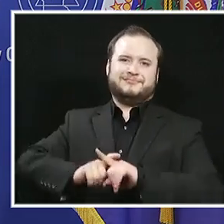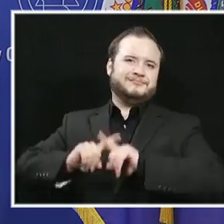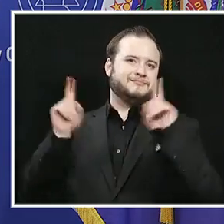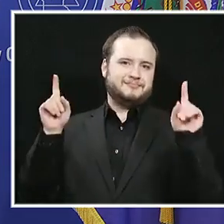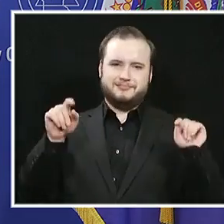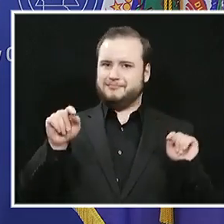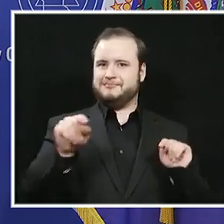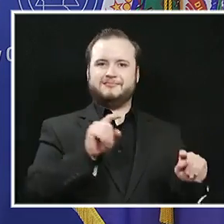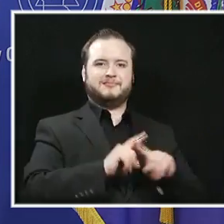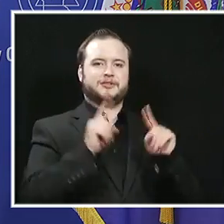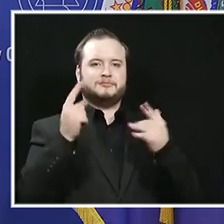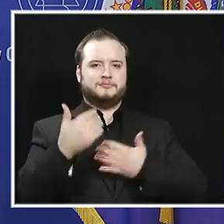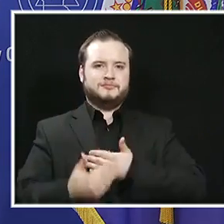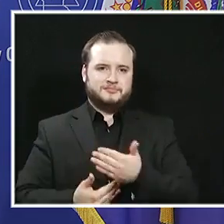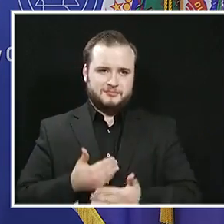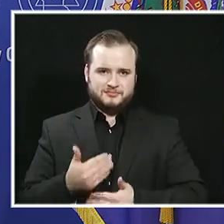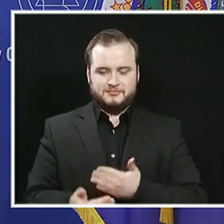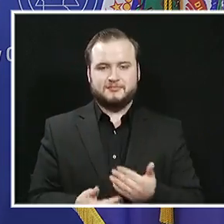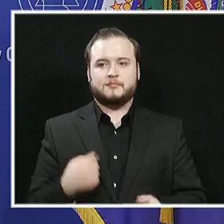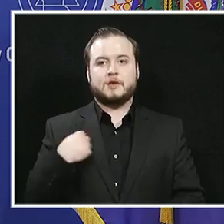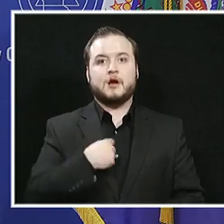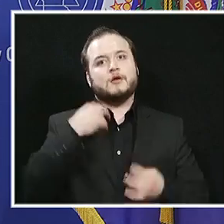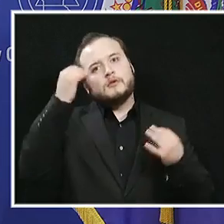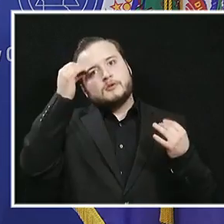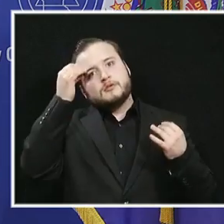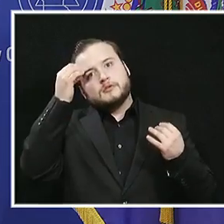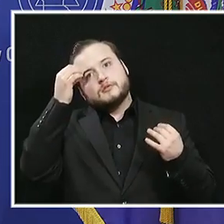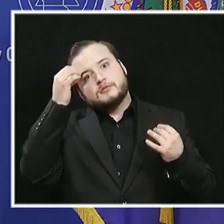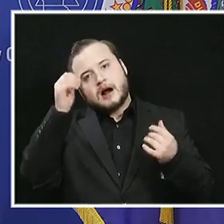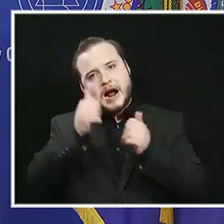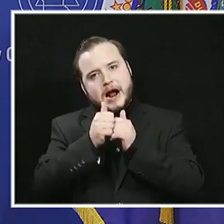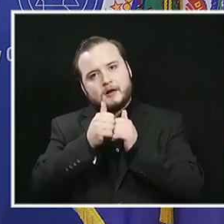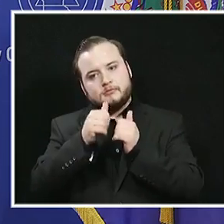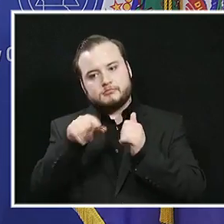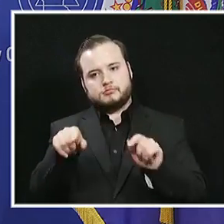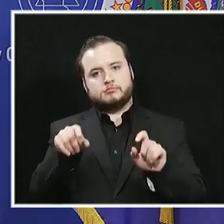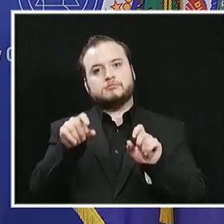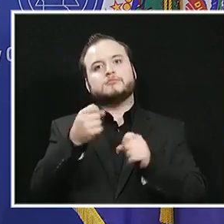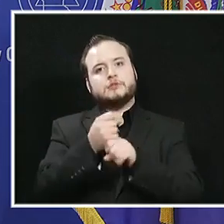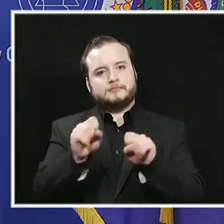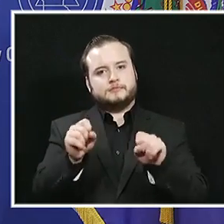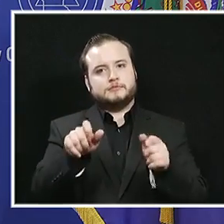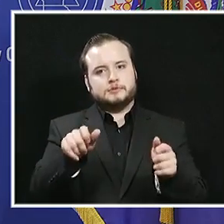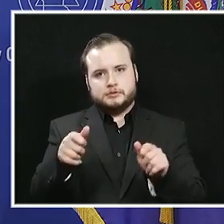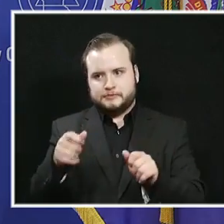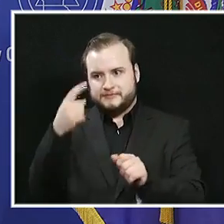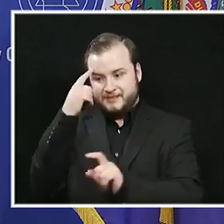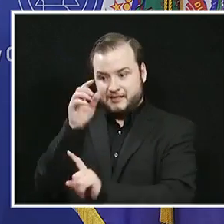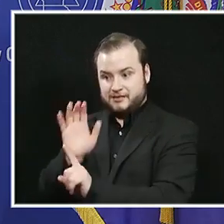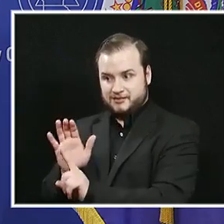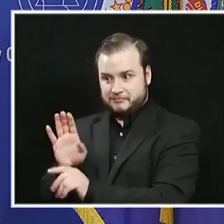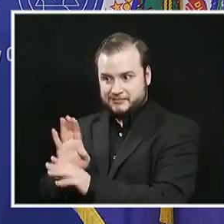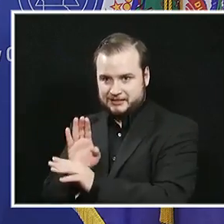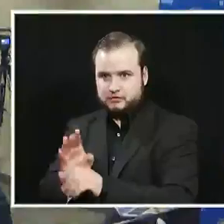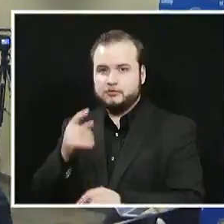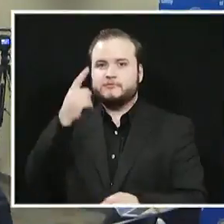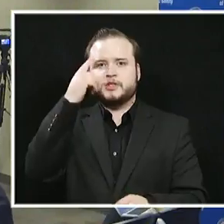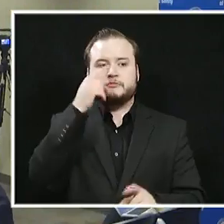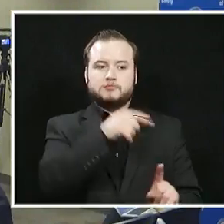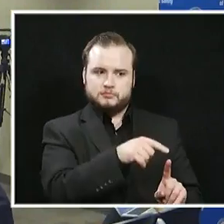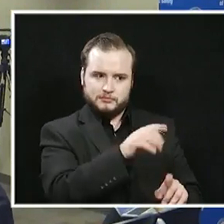consultation. And as the governor looks at all these factors and decides how to turn that dial, we'll make sure we give that guidance in collaboration with those businesses to get it right. Part of